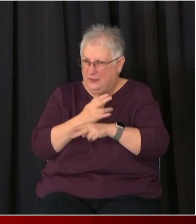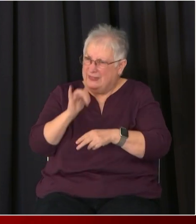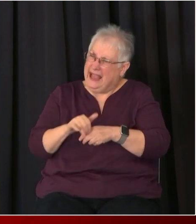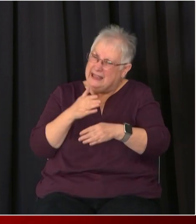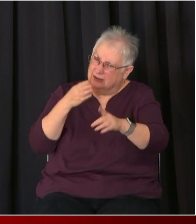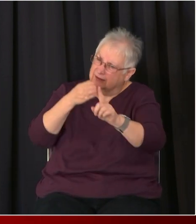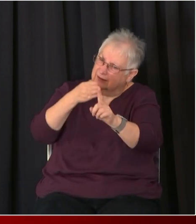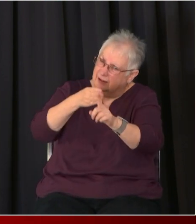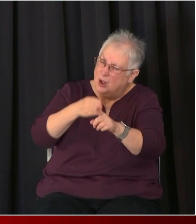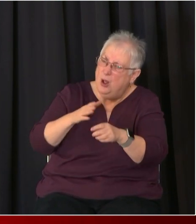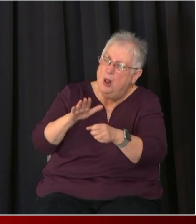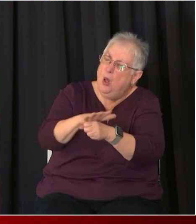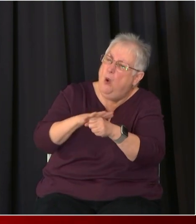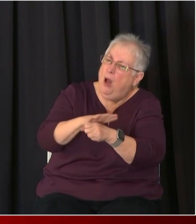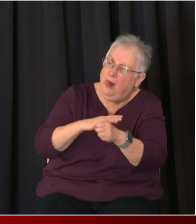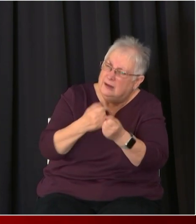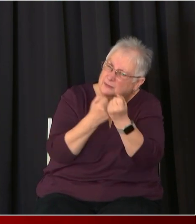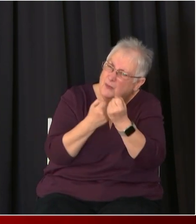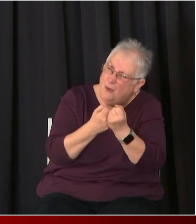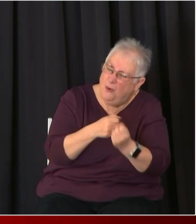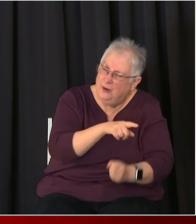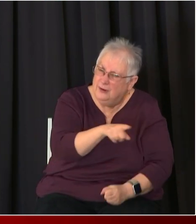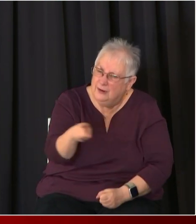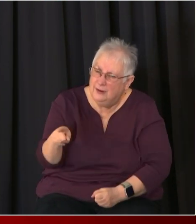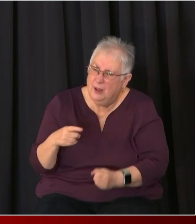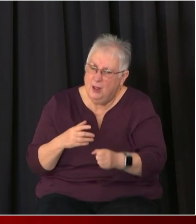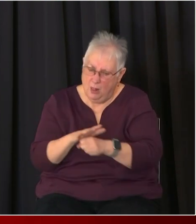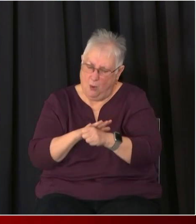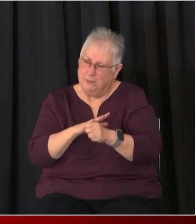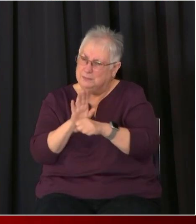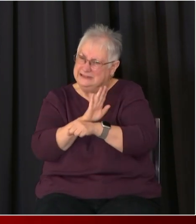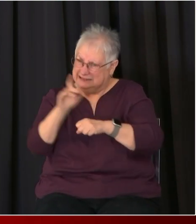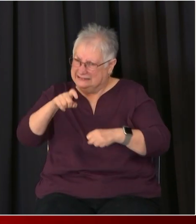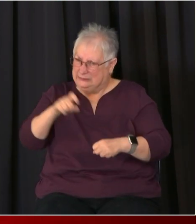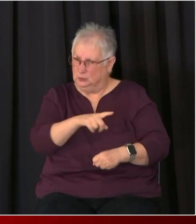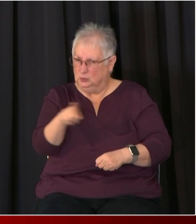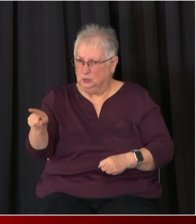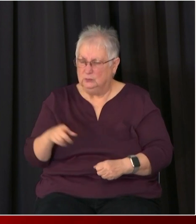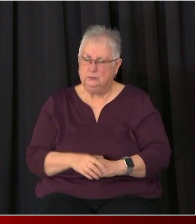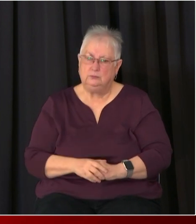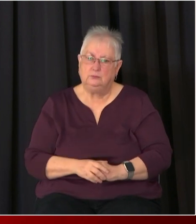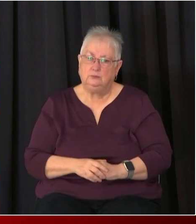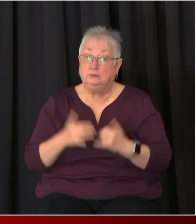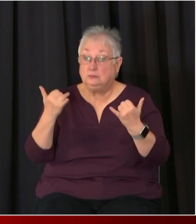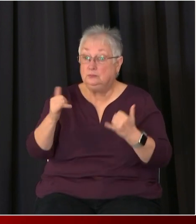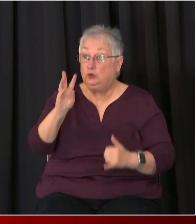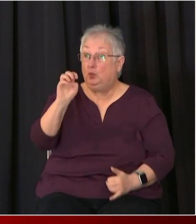are launching a website that will help connect you to local businesses. You can go to